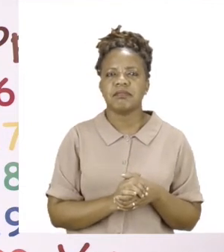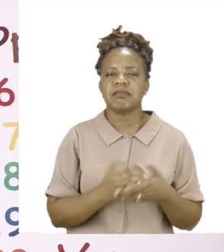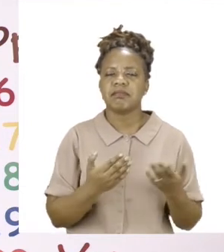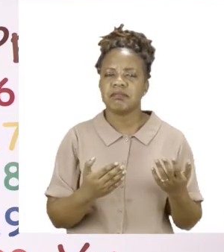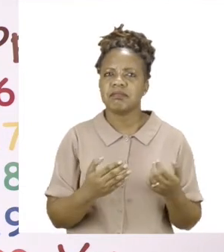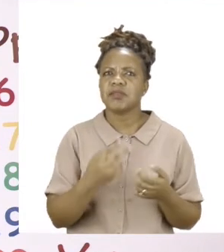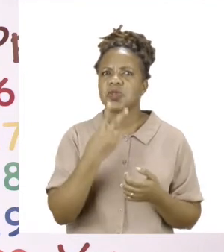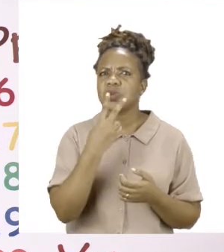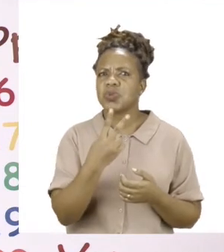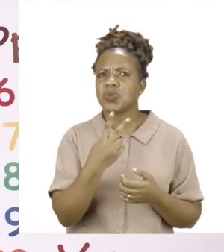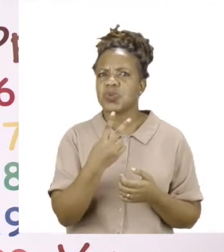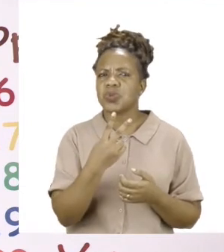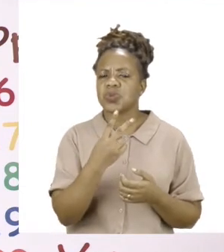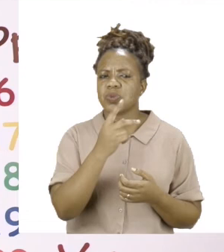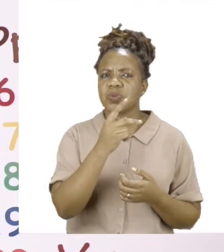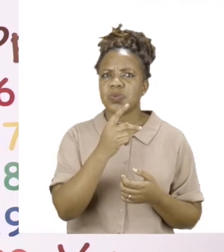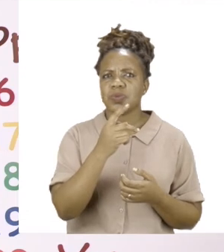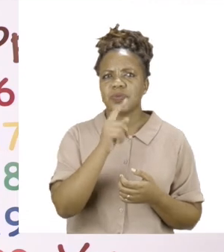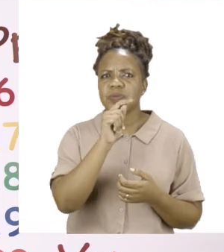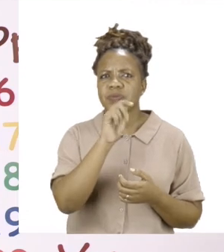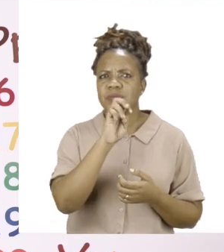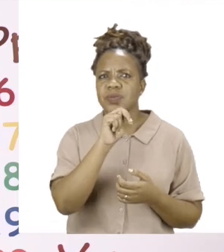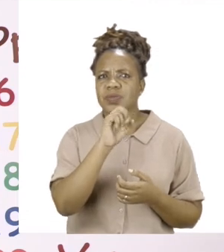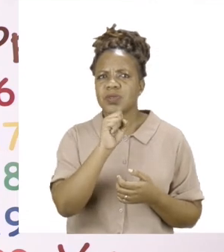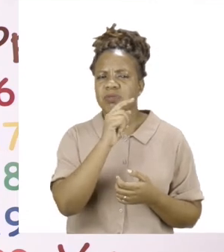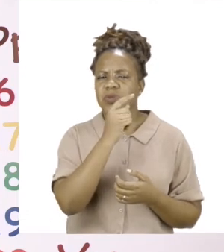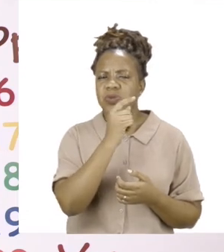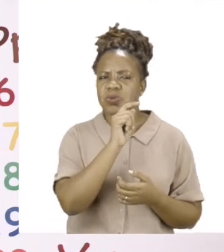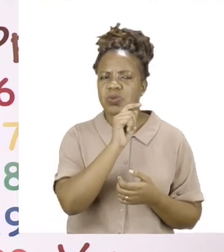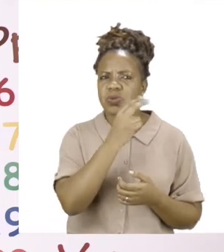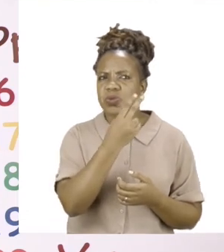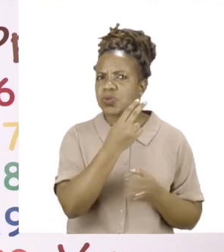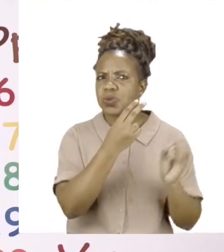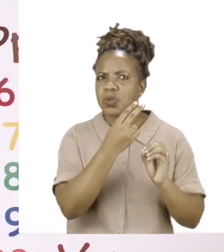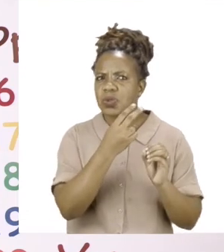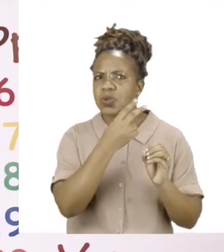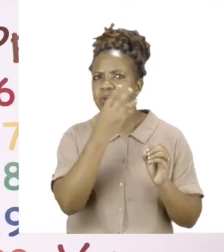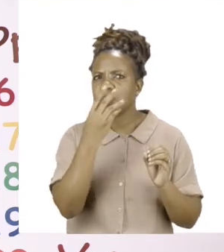a 2 for Mr. Tens. Is there a 2? No.